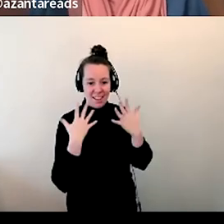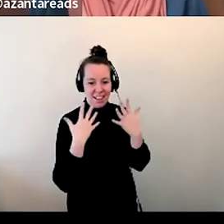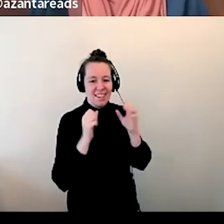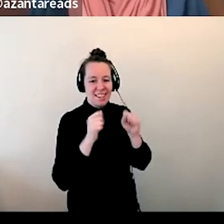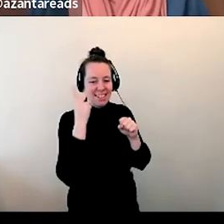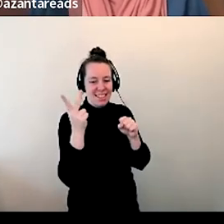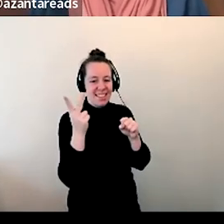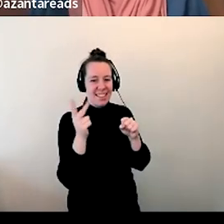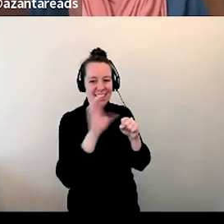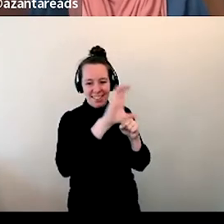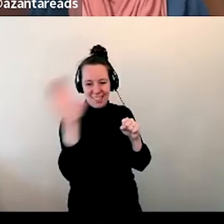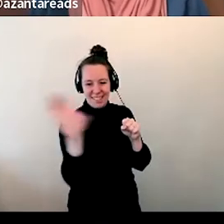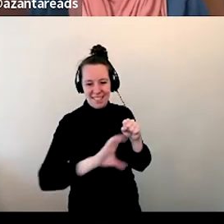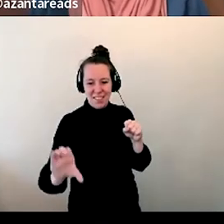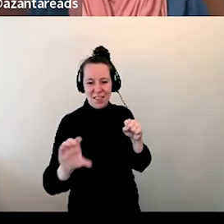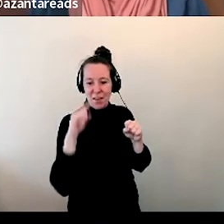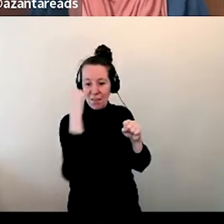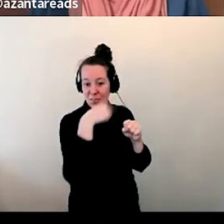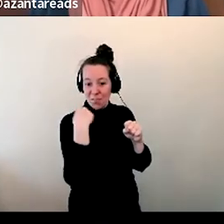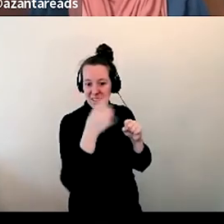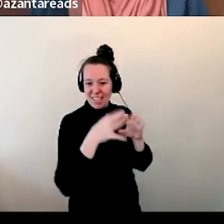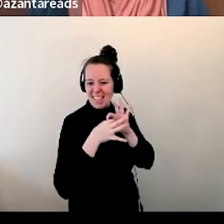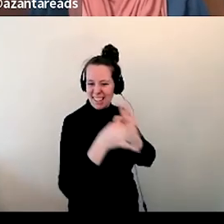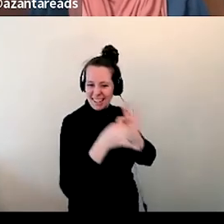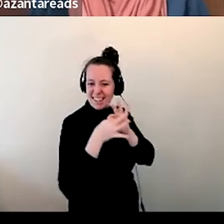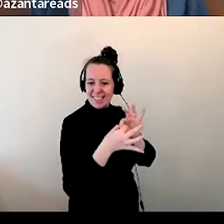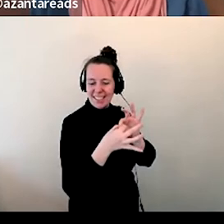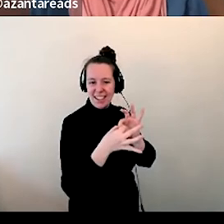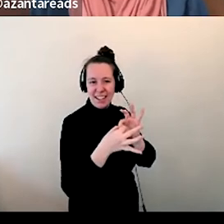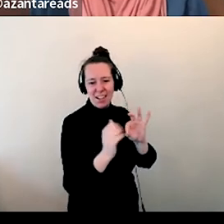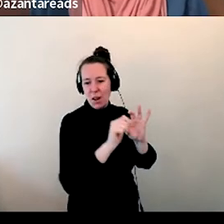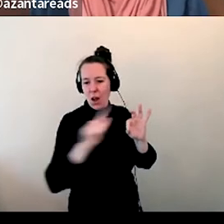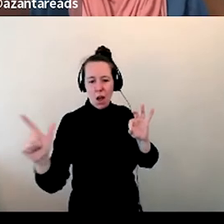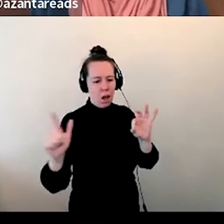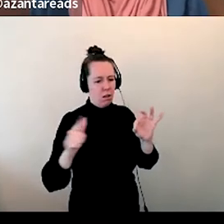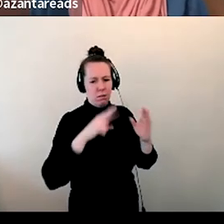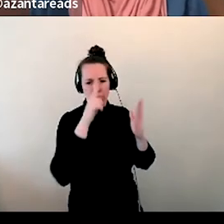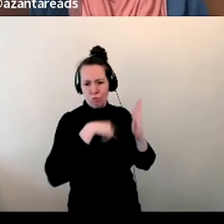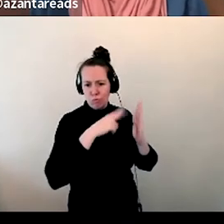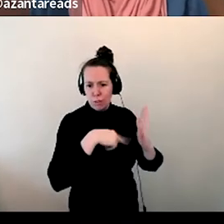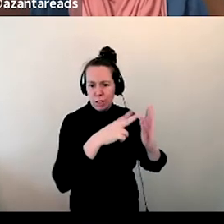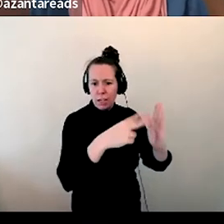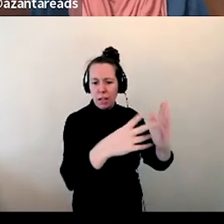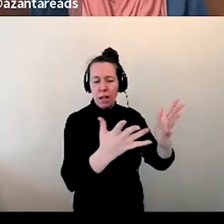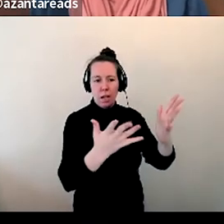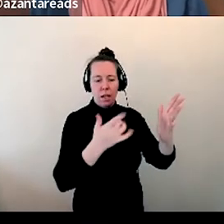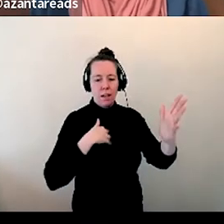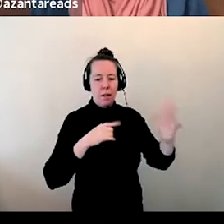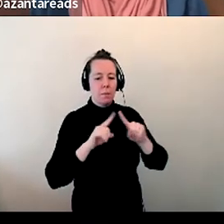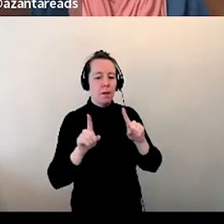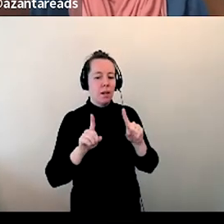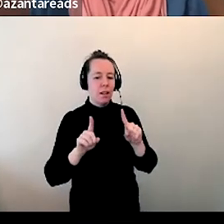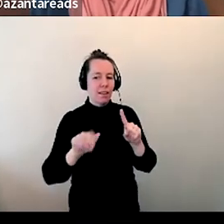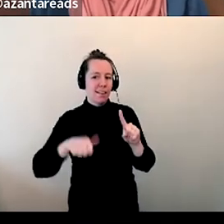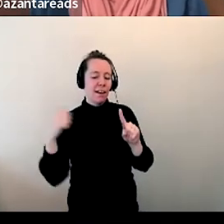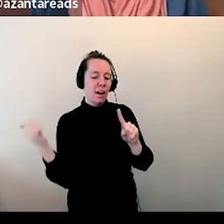just, it's good to see that sort of like connection, and you're all very well read and well aware of, you know, other things, not necessarily